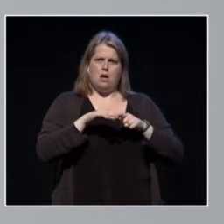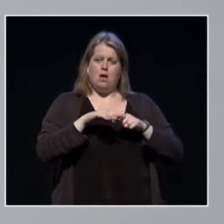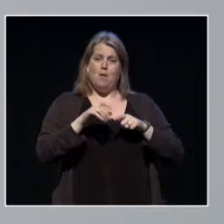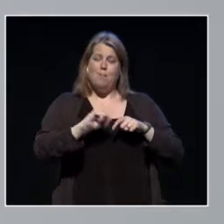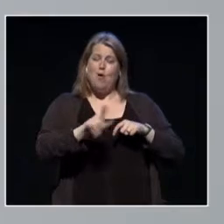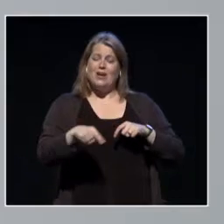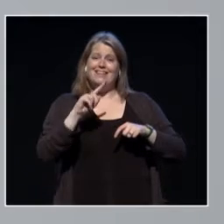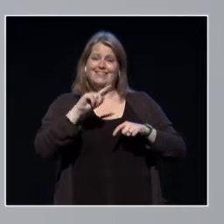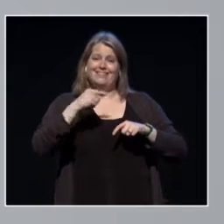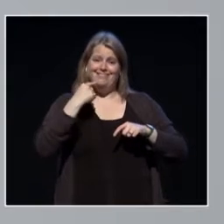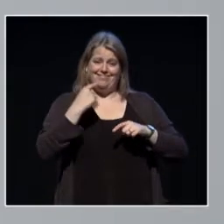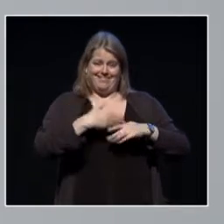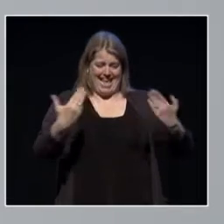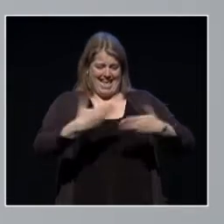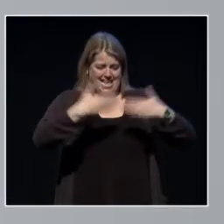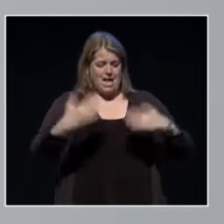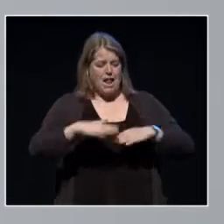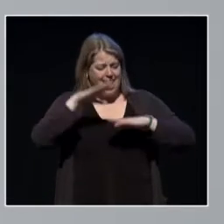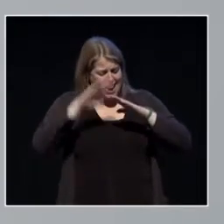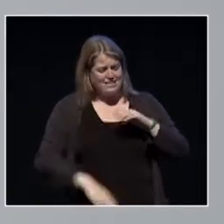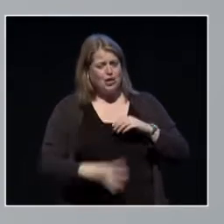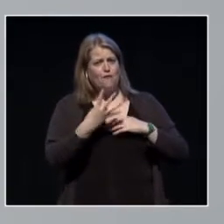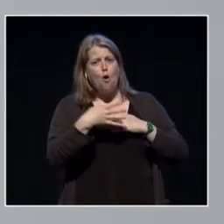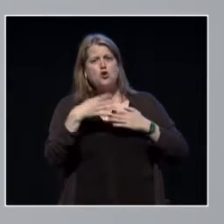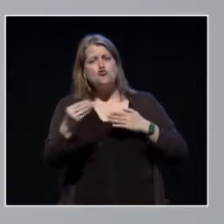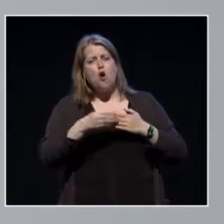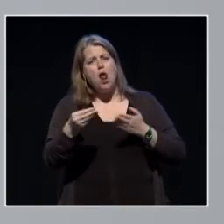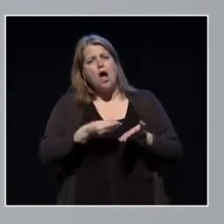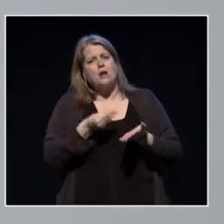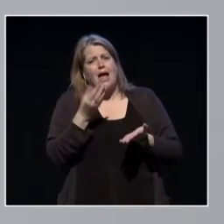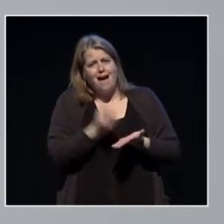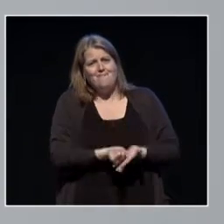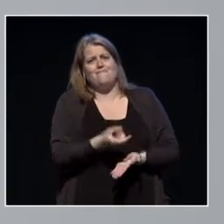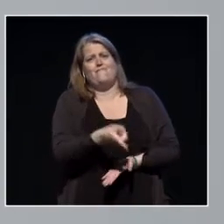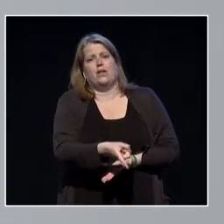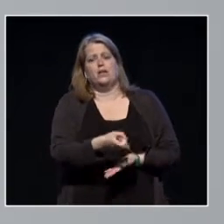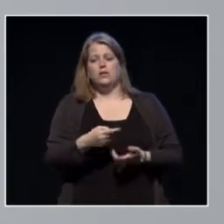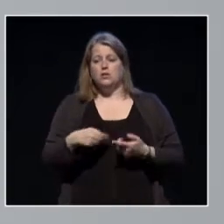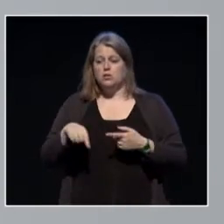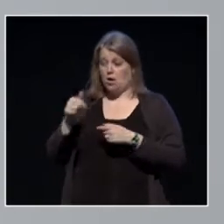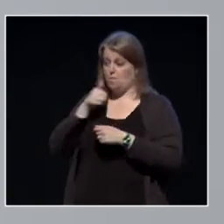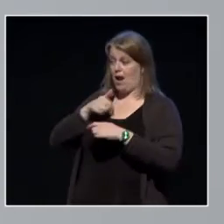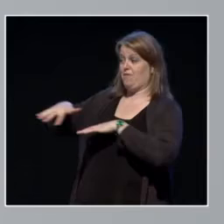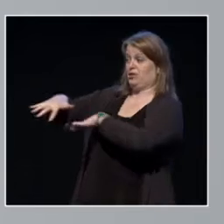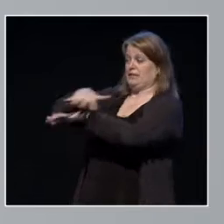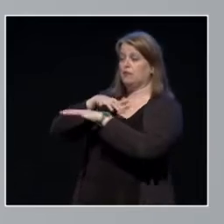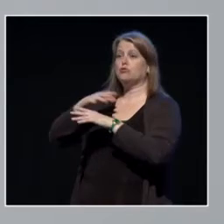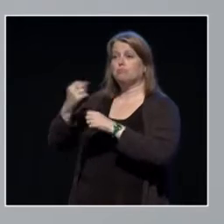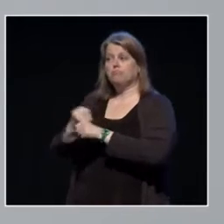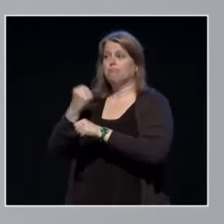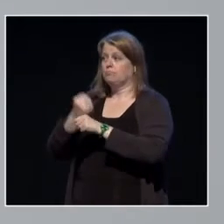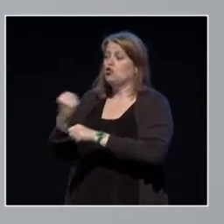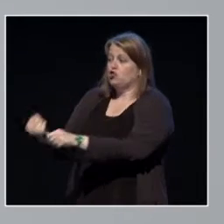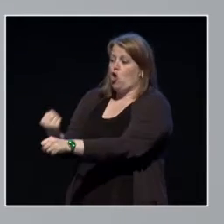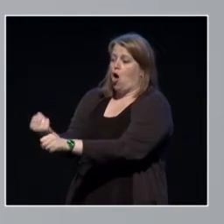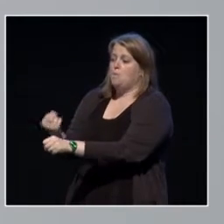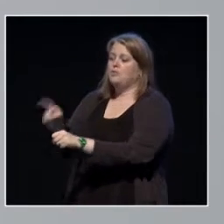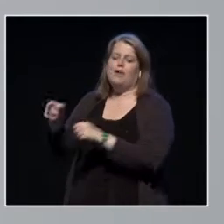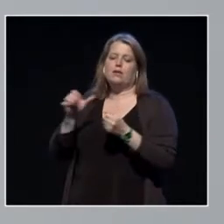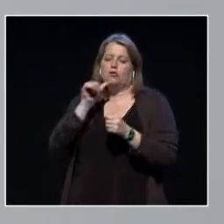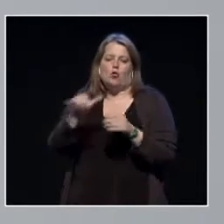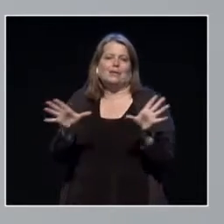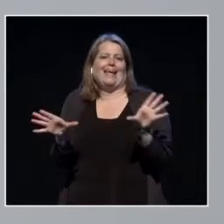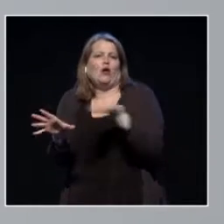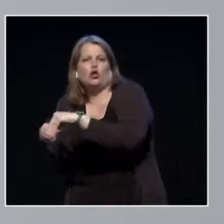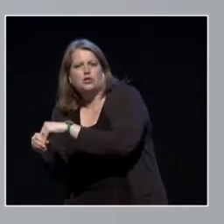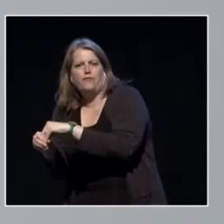That's because private sector is creating jobs, but they're not creating inclusive or decent jobs. They're